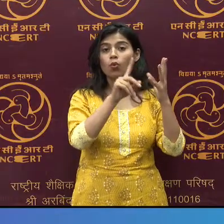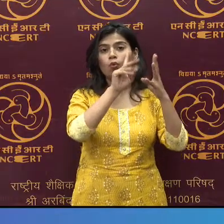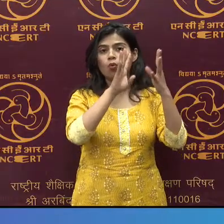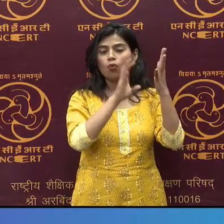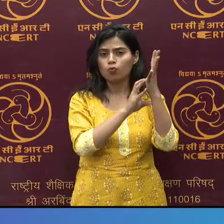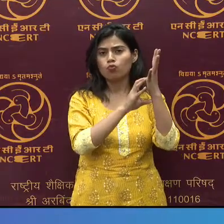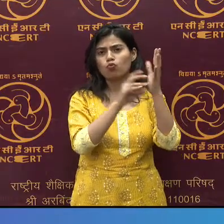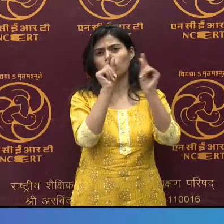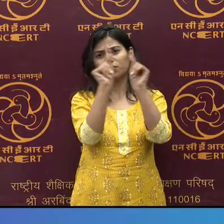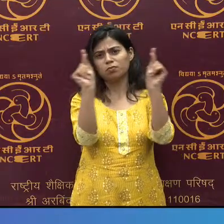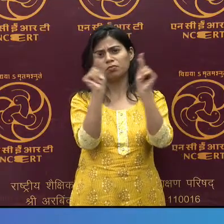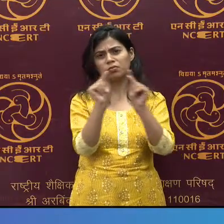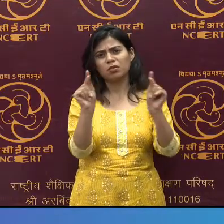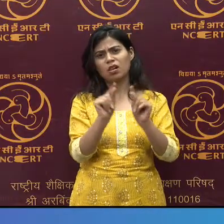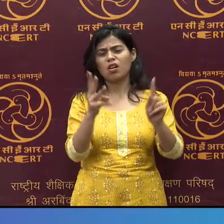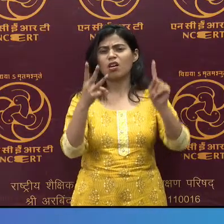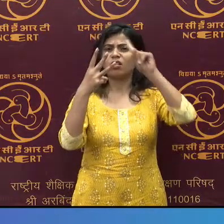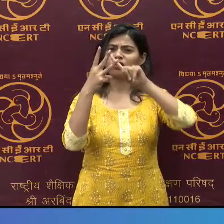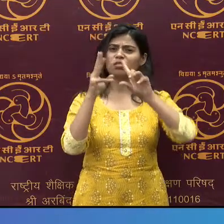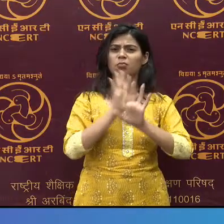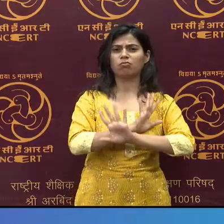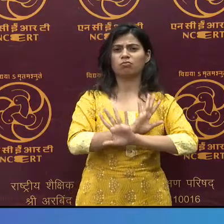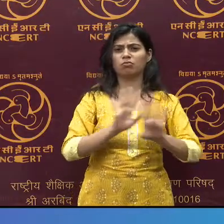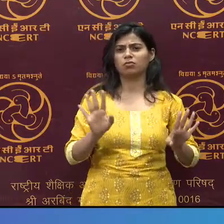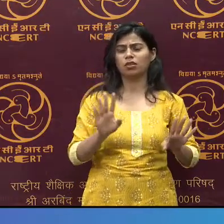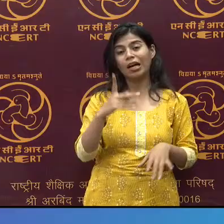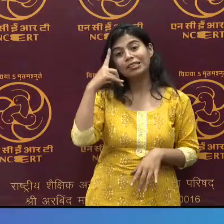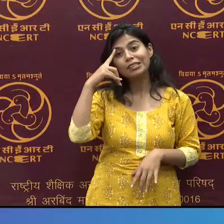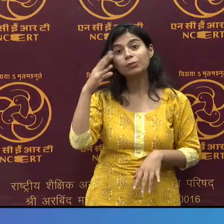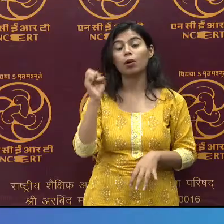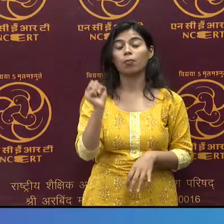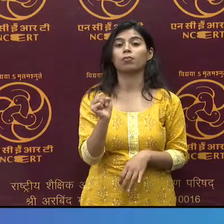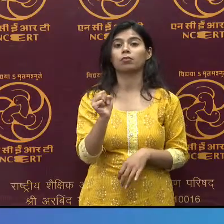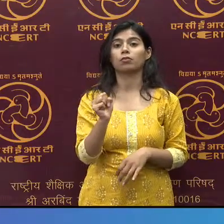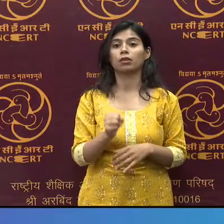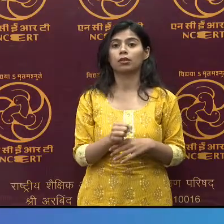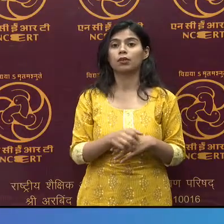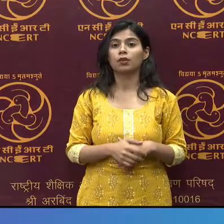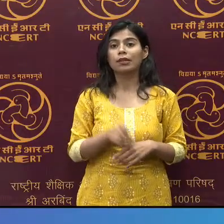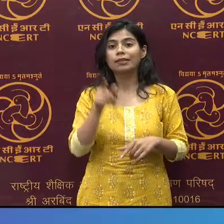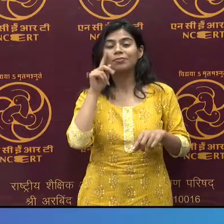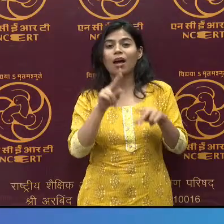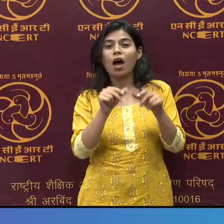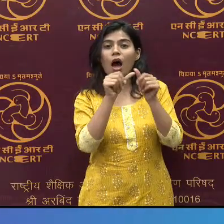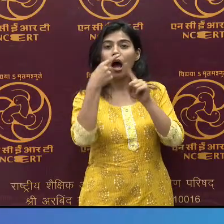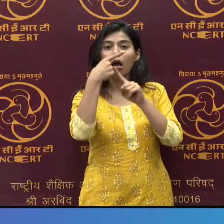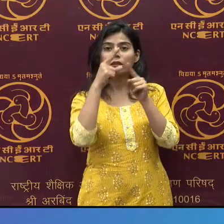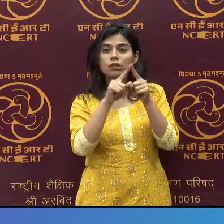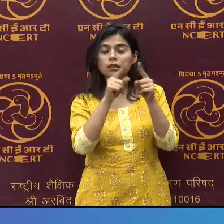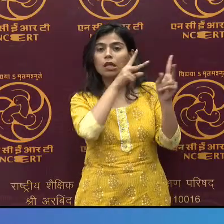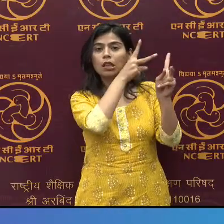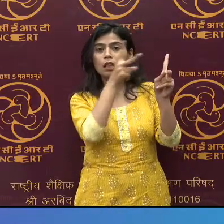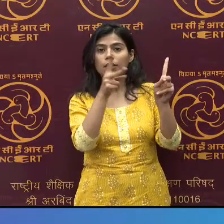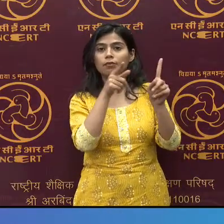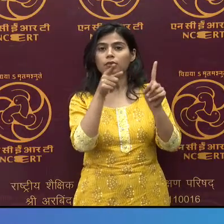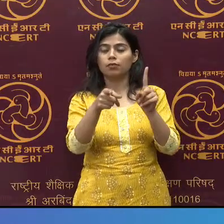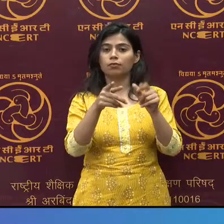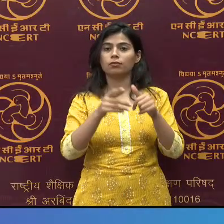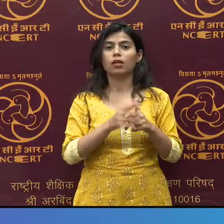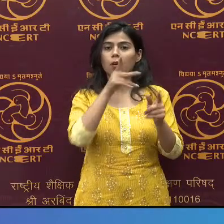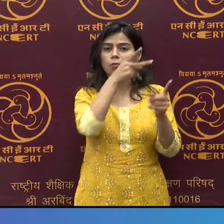to 4 lines each, that's all. So you need to keep this in mind, because the way your article looks, it makes a lot of difference as well, I